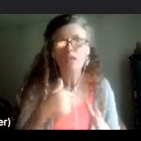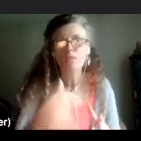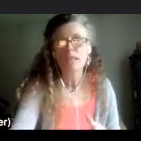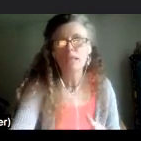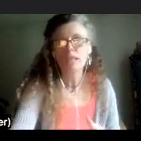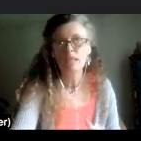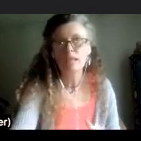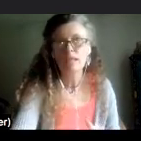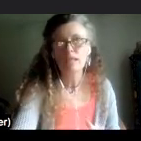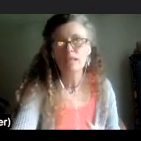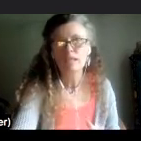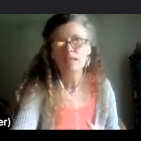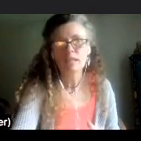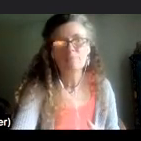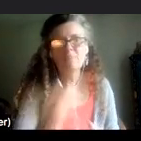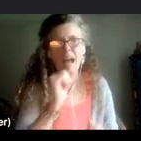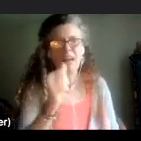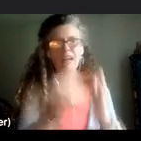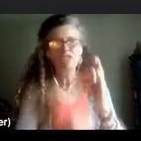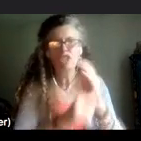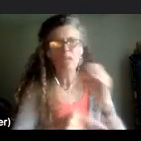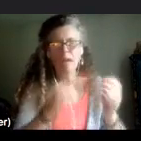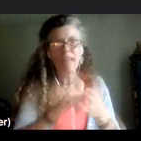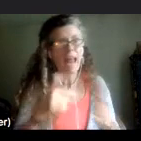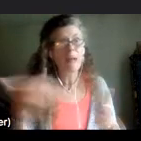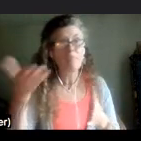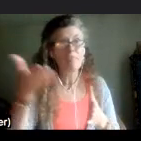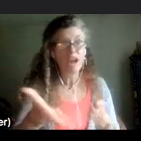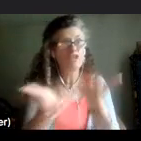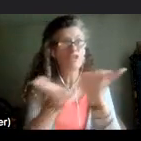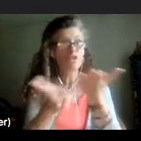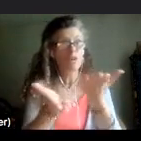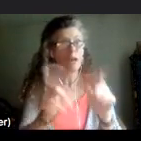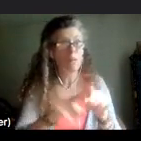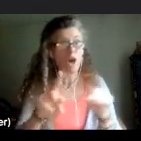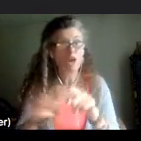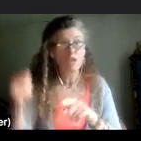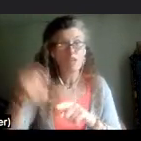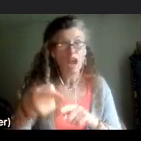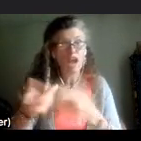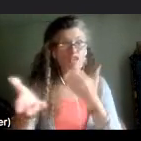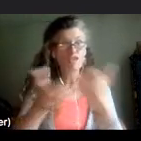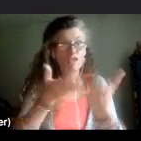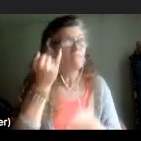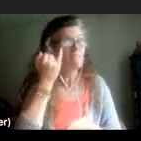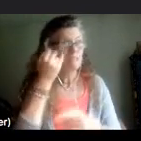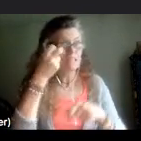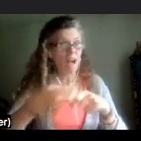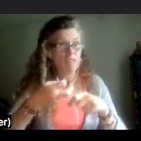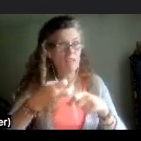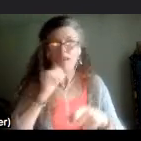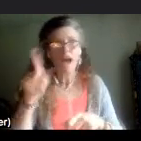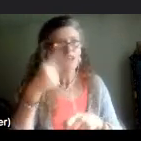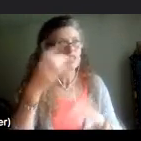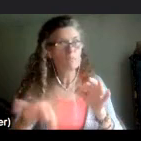shit about that. Excuse my French, but you know me well enough. No, I'm there to serve. But I'm also there to serve even if it's hard. Not just when it's